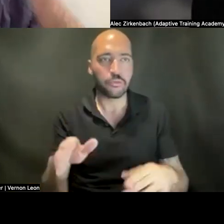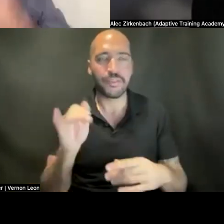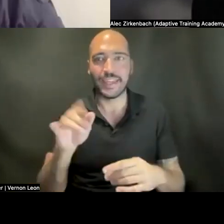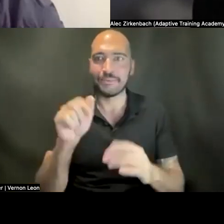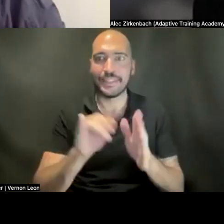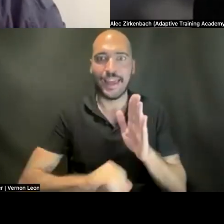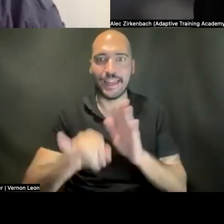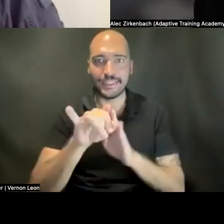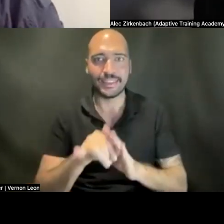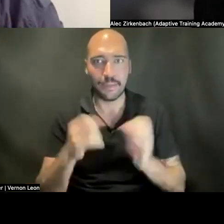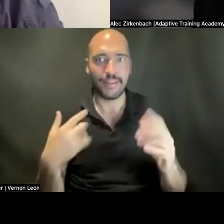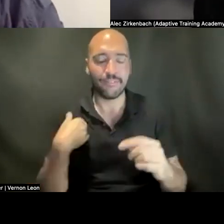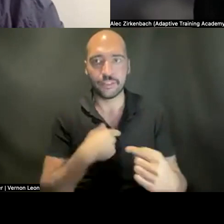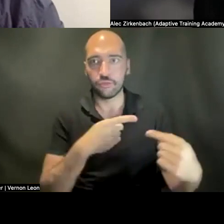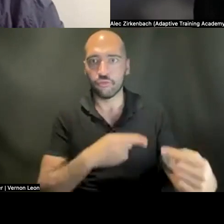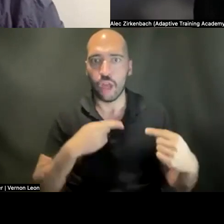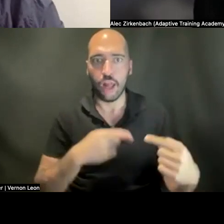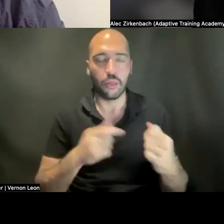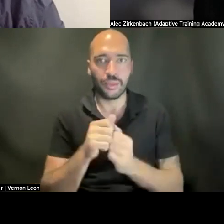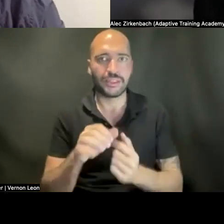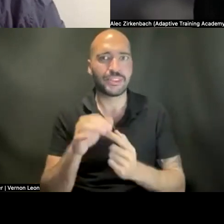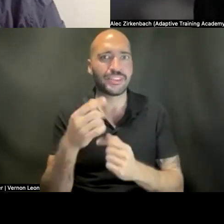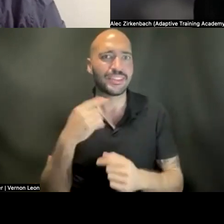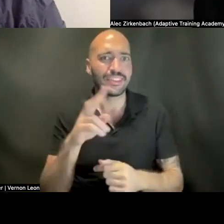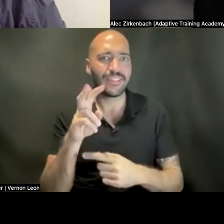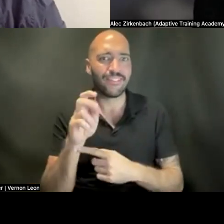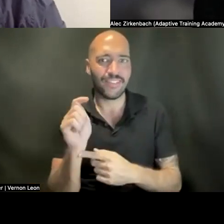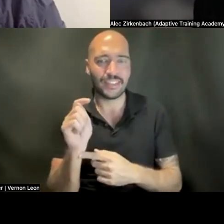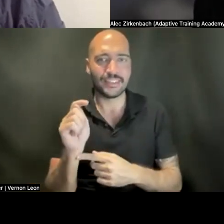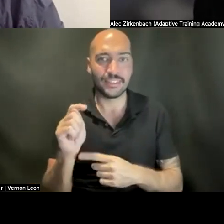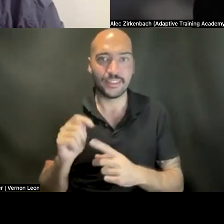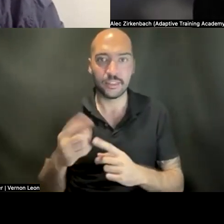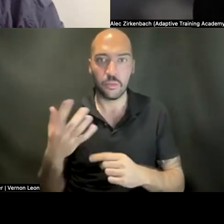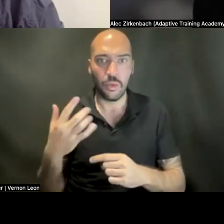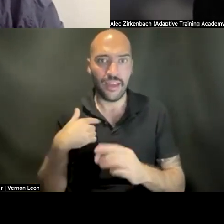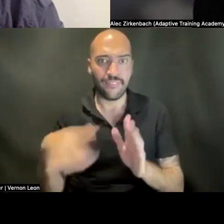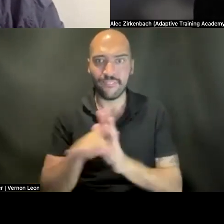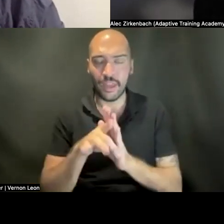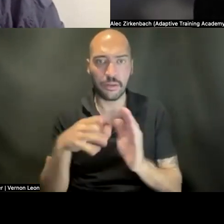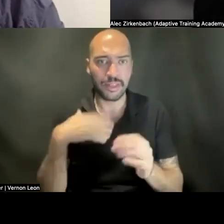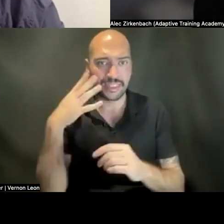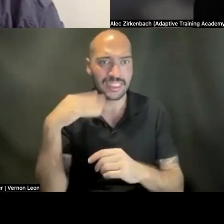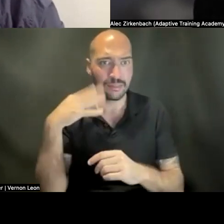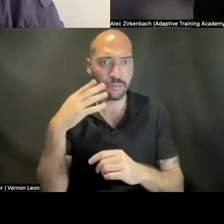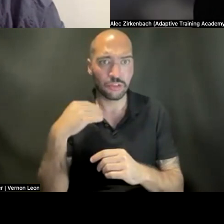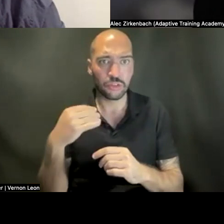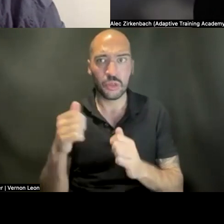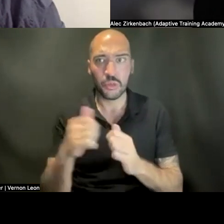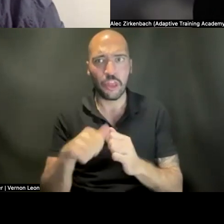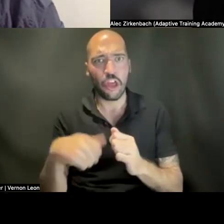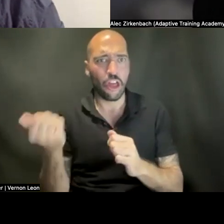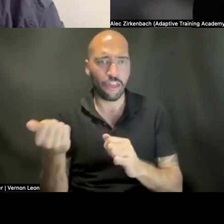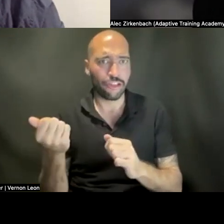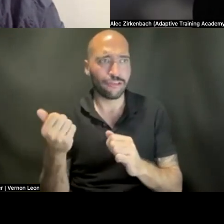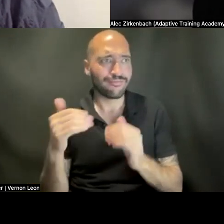of us struggle with, especially veterans. What I have found in my experience with fellow disabled